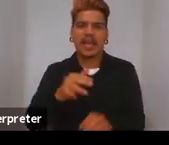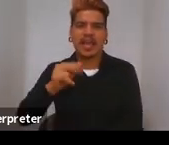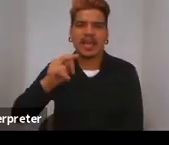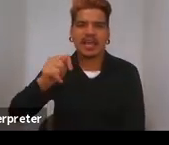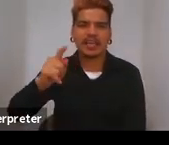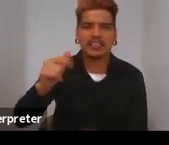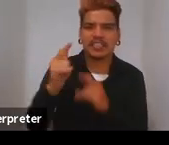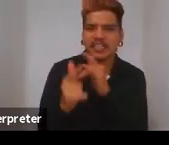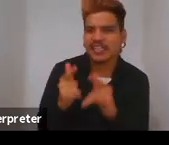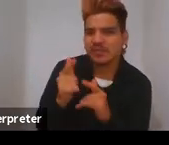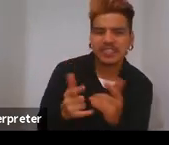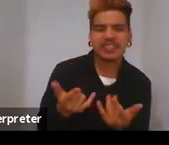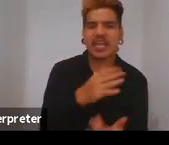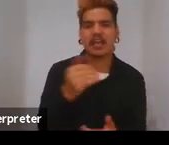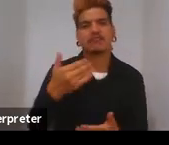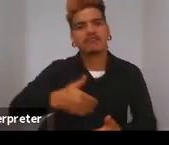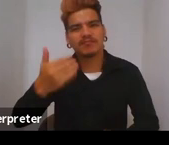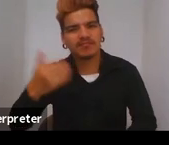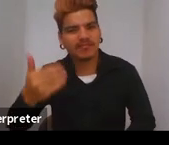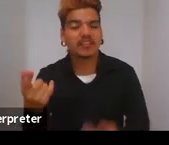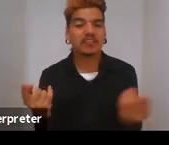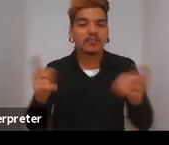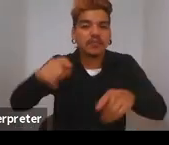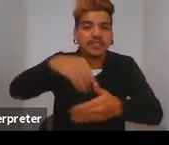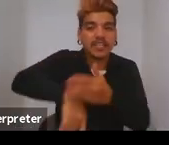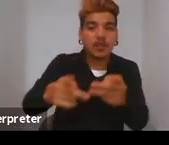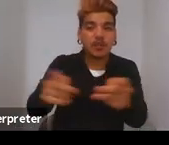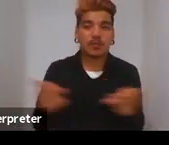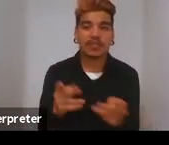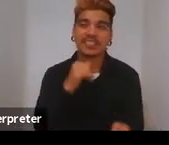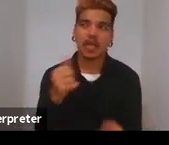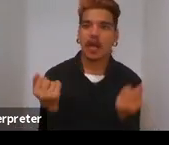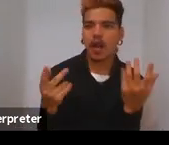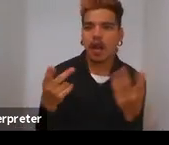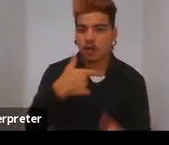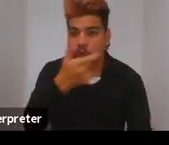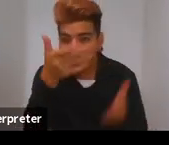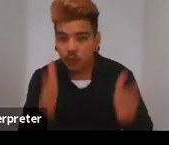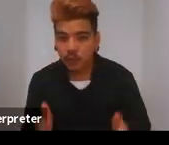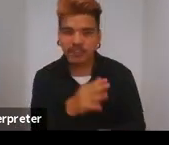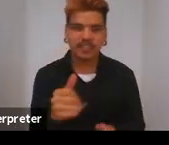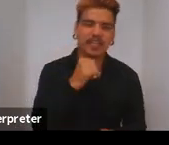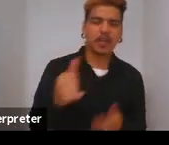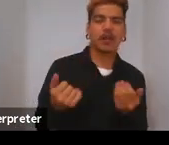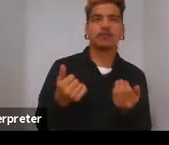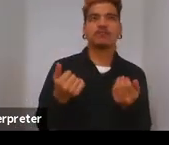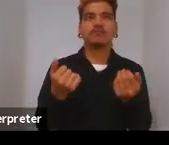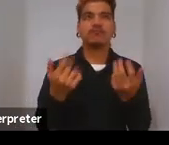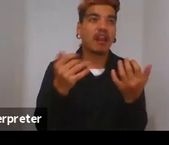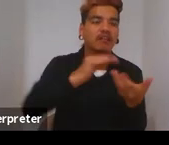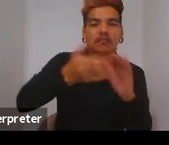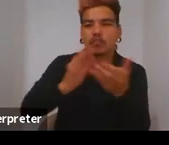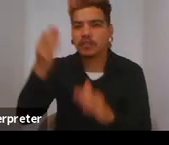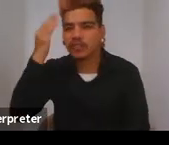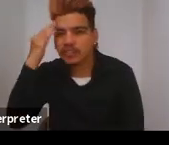and often happens in a place where there aren't a lot of witnesses. There's not a lot of community knowledge about